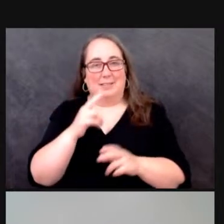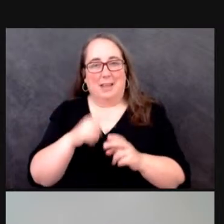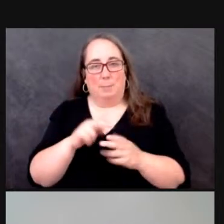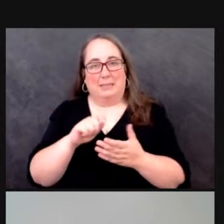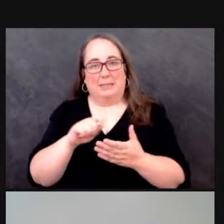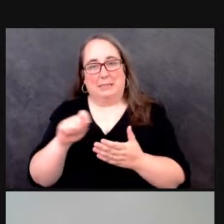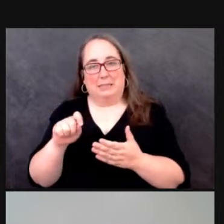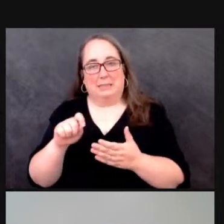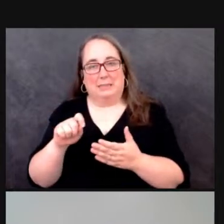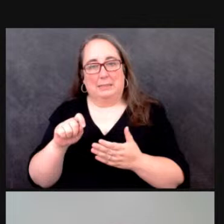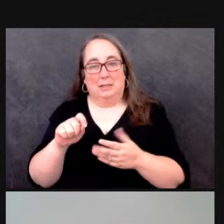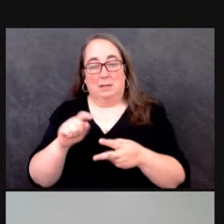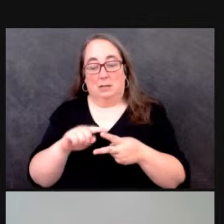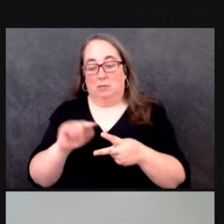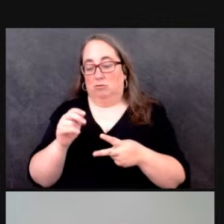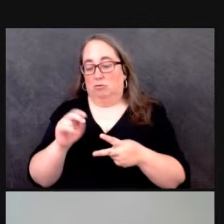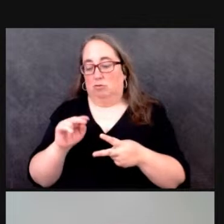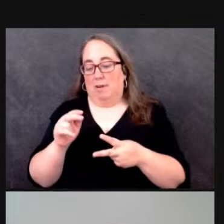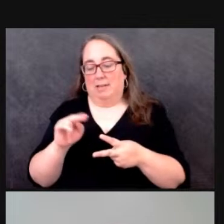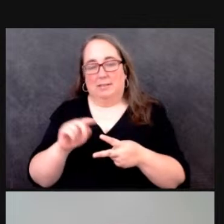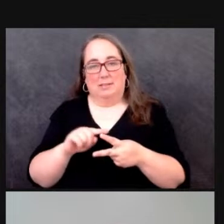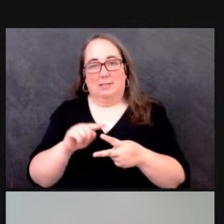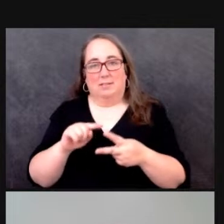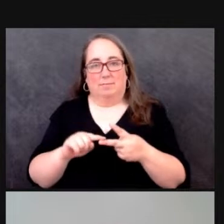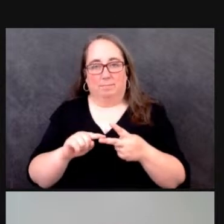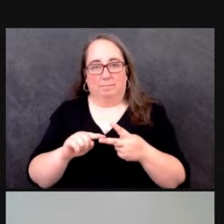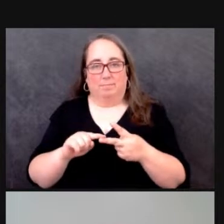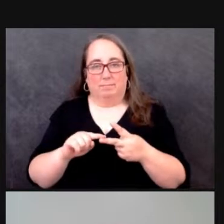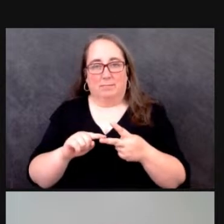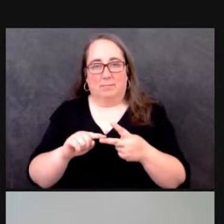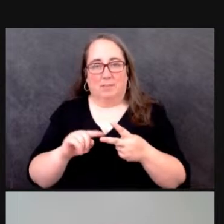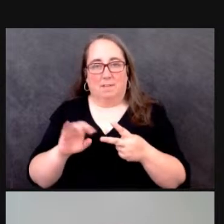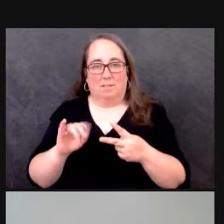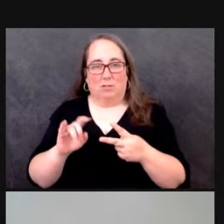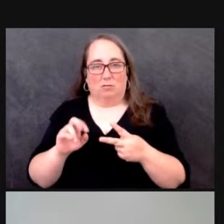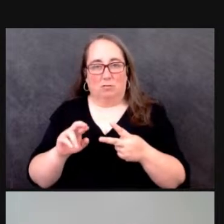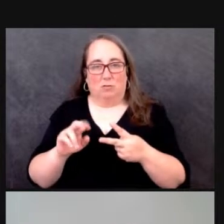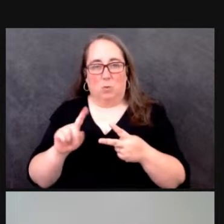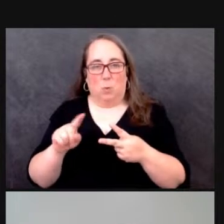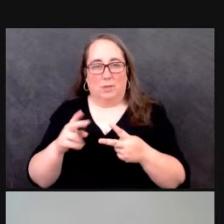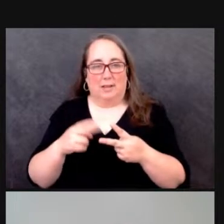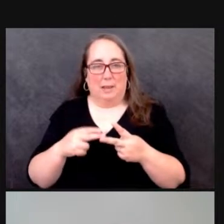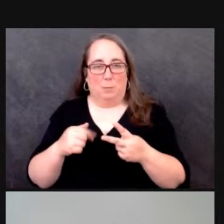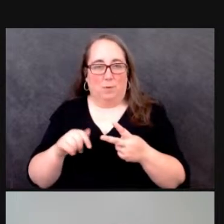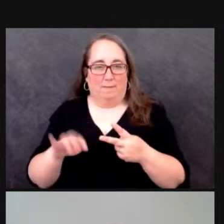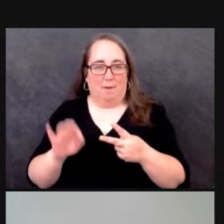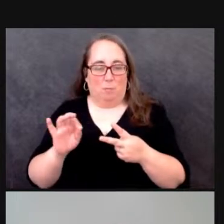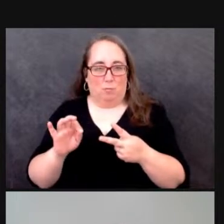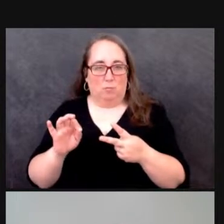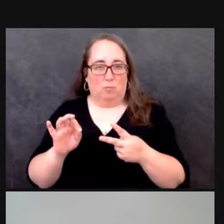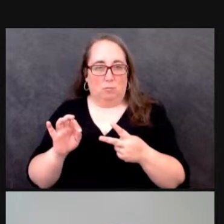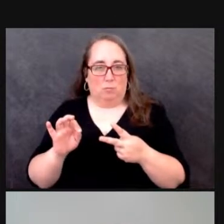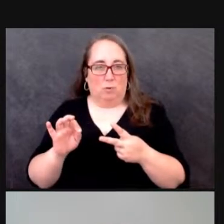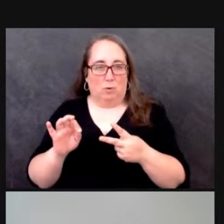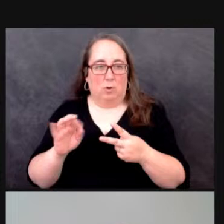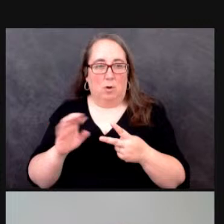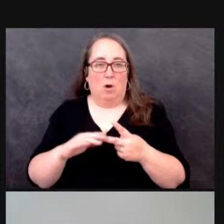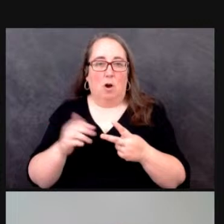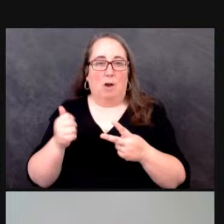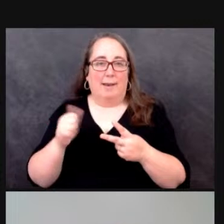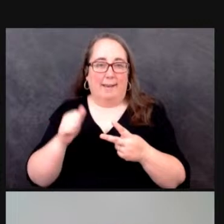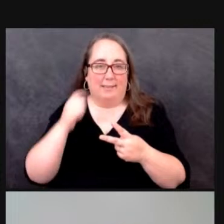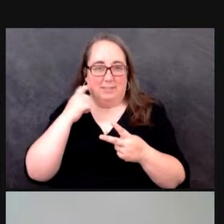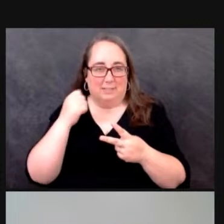under John Hanson on the plateau of the Anne Arundel County centerpiece, the only name that we have found on any of the pieces of